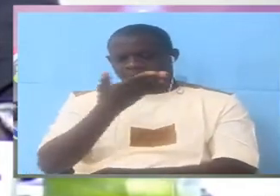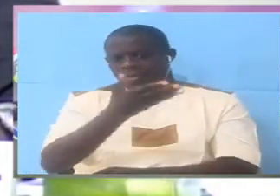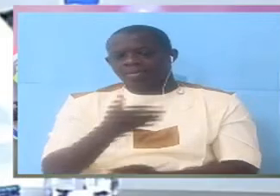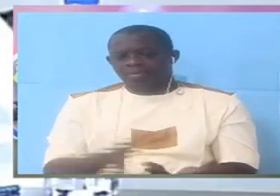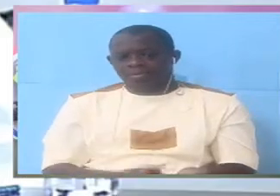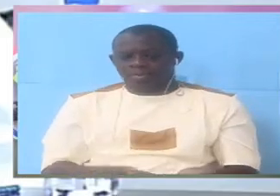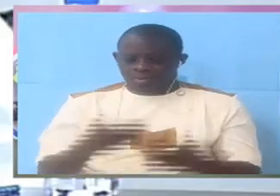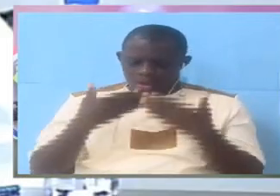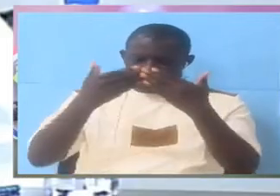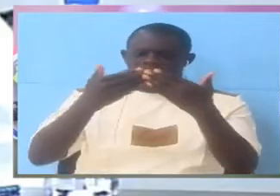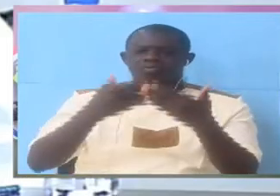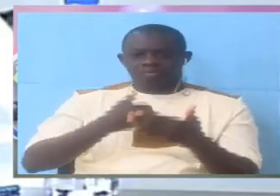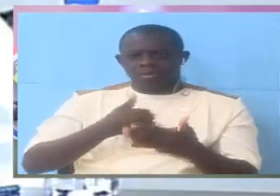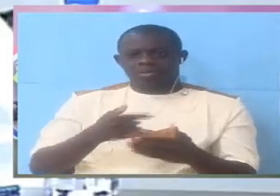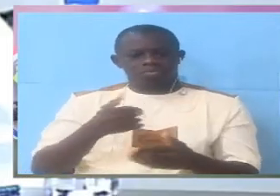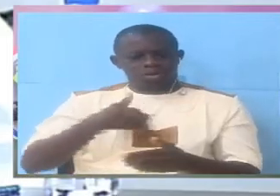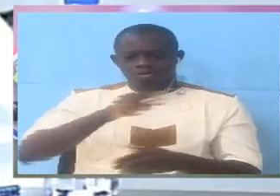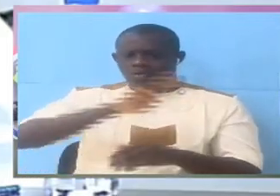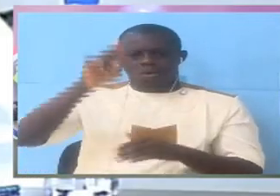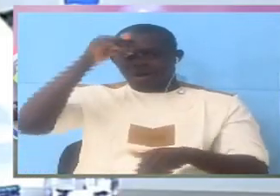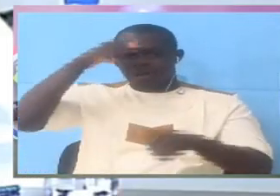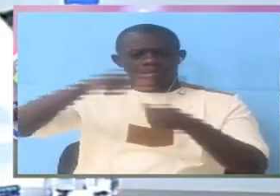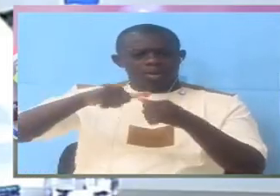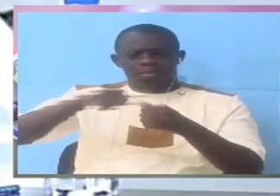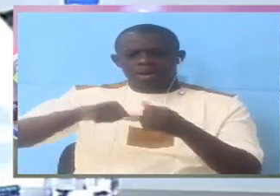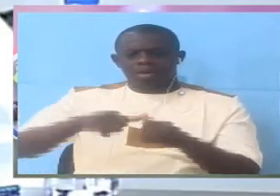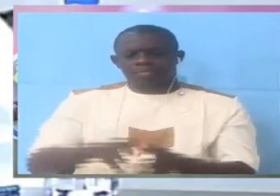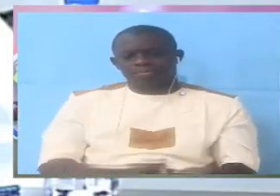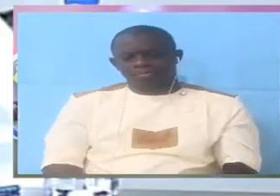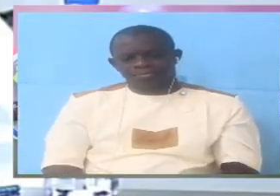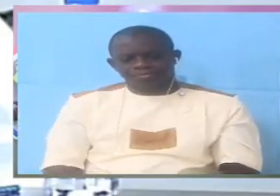You are telling me. I can't remember.